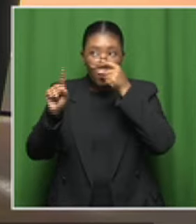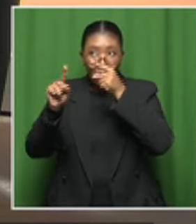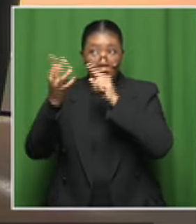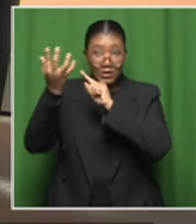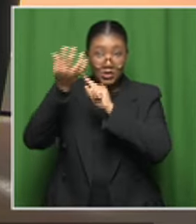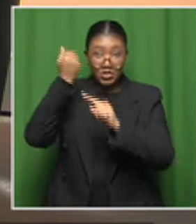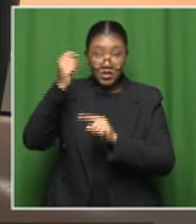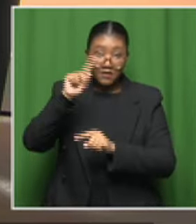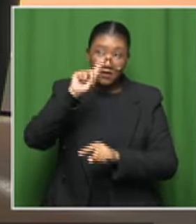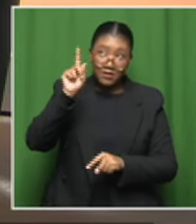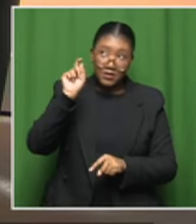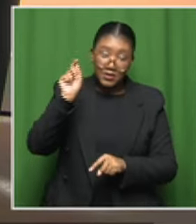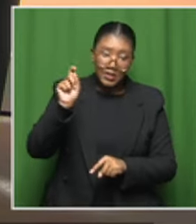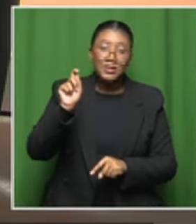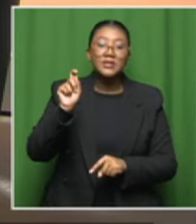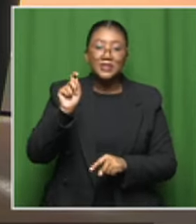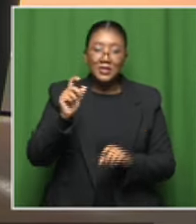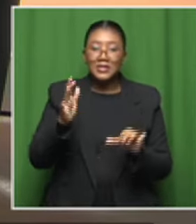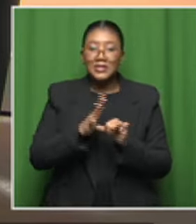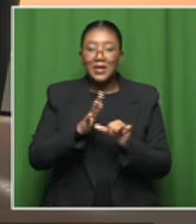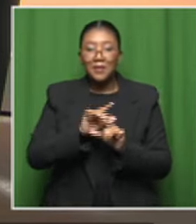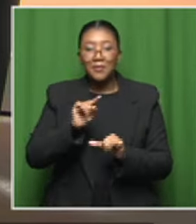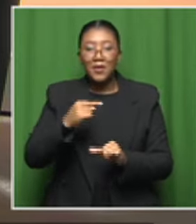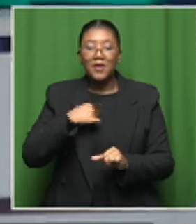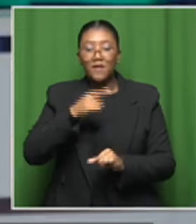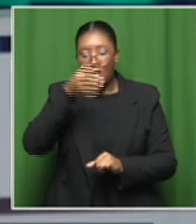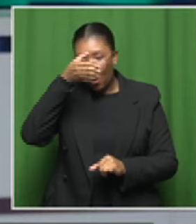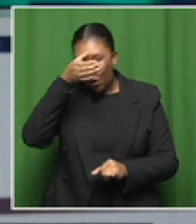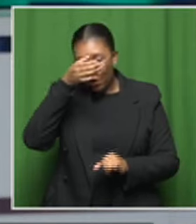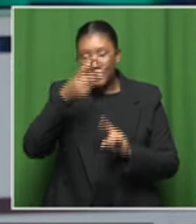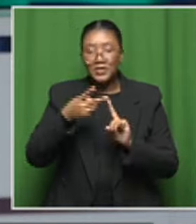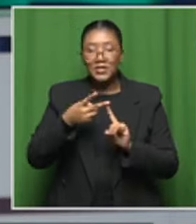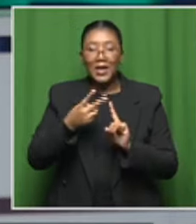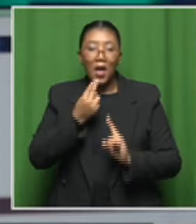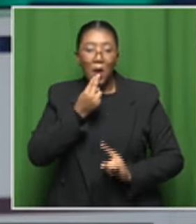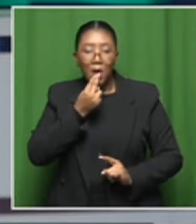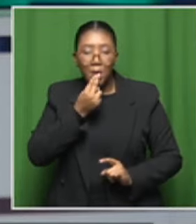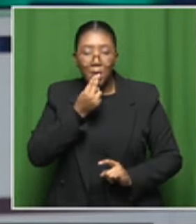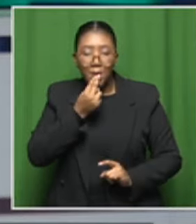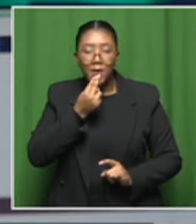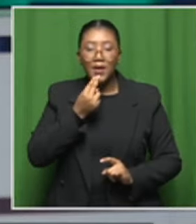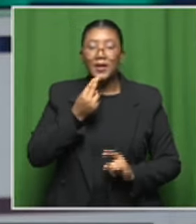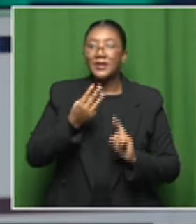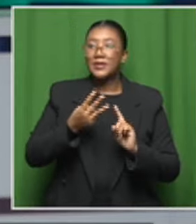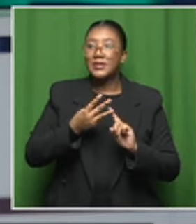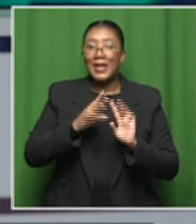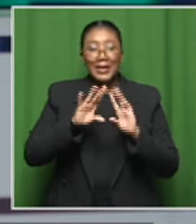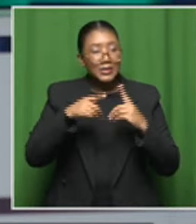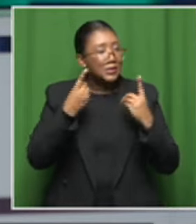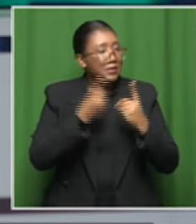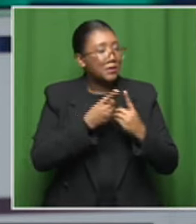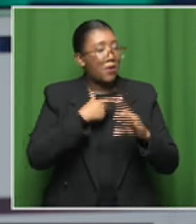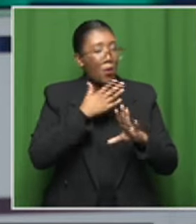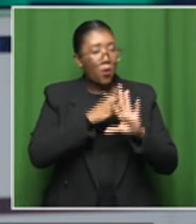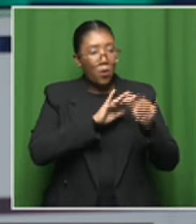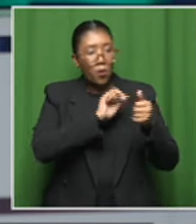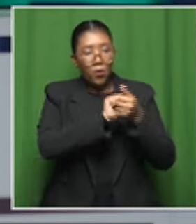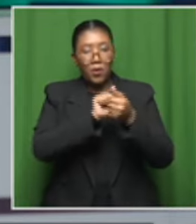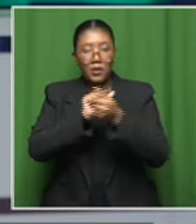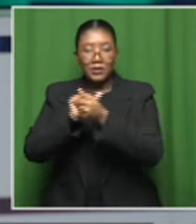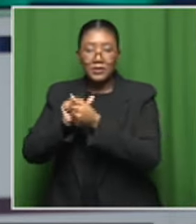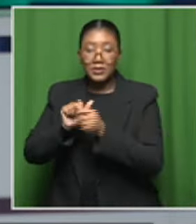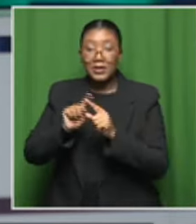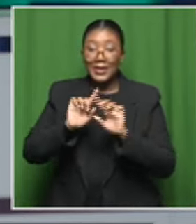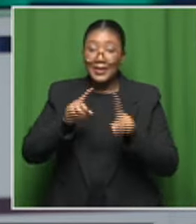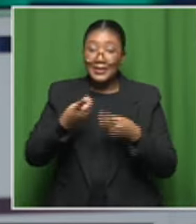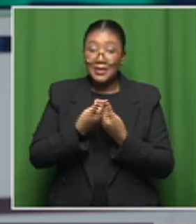whatever targets that we have? The referees, the coaches, and all of that. Work very closely with the various departments. That's the one thing that I like about my department. It's